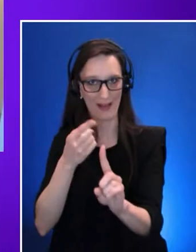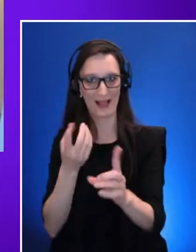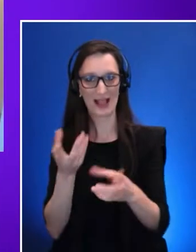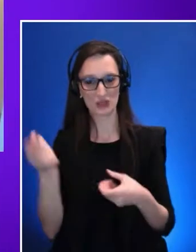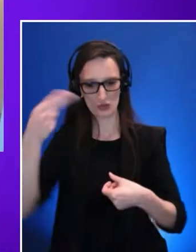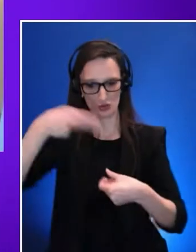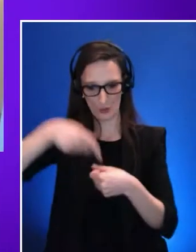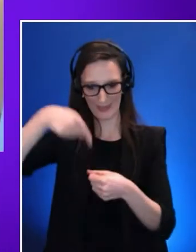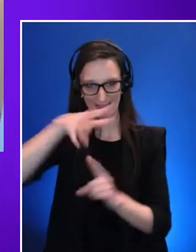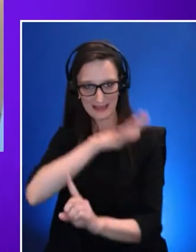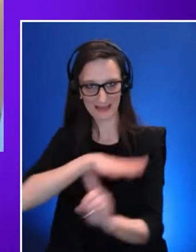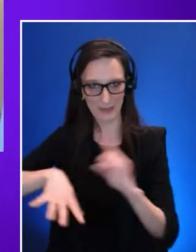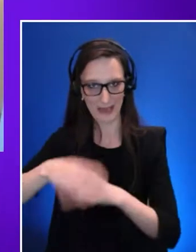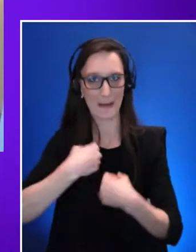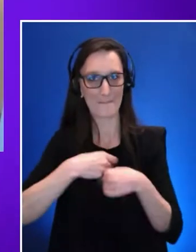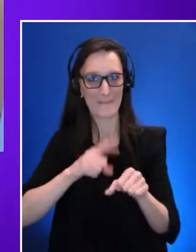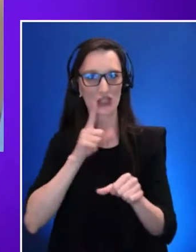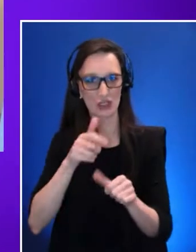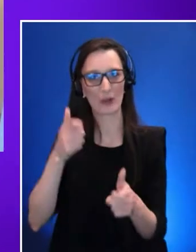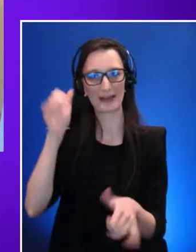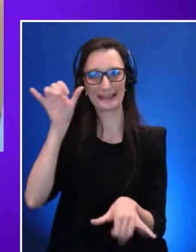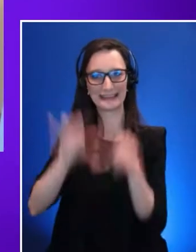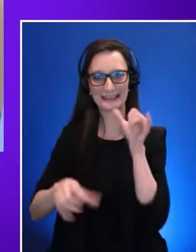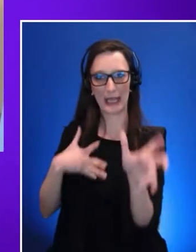by the wayside.